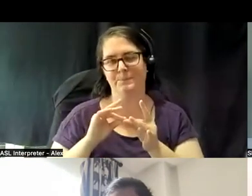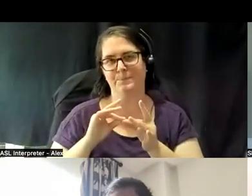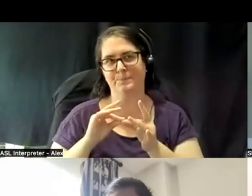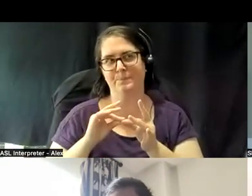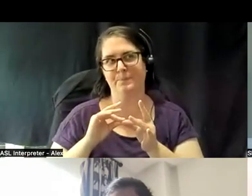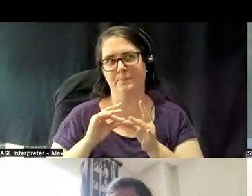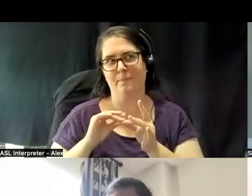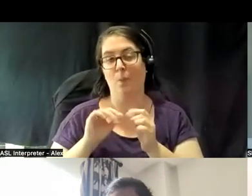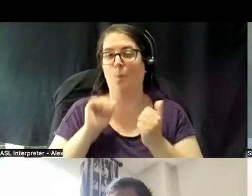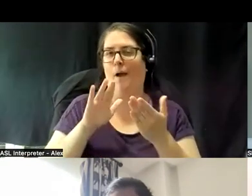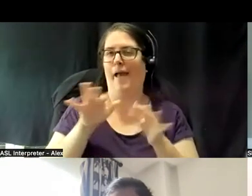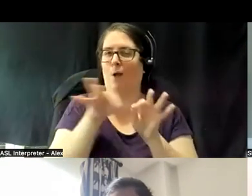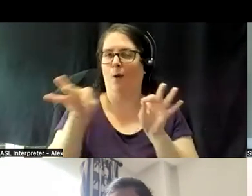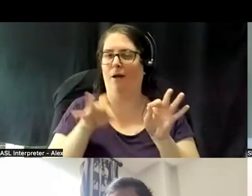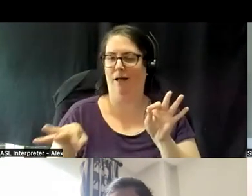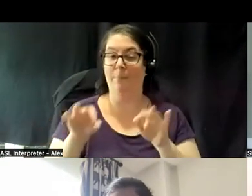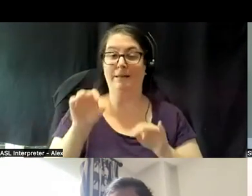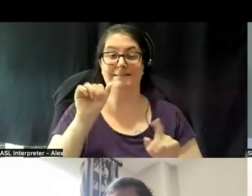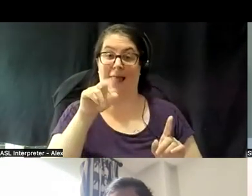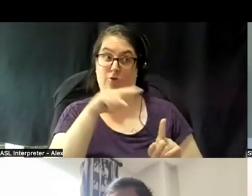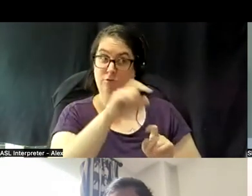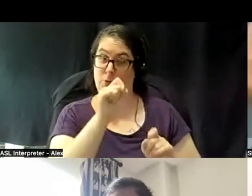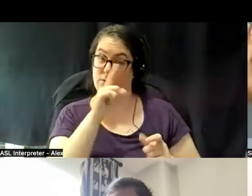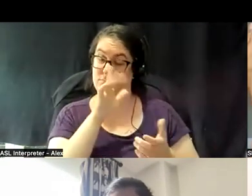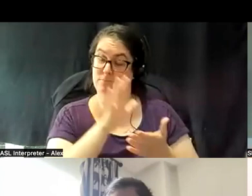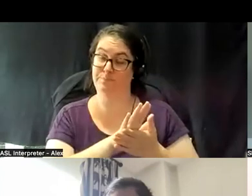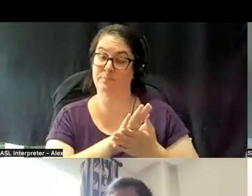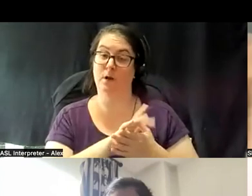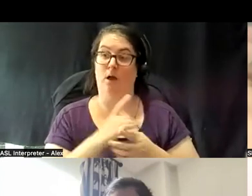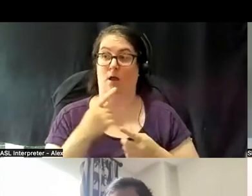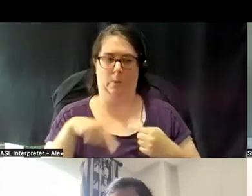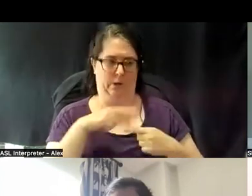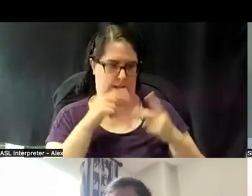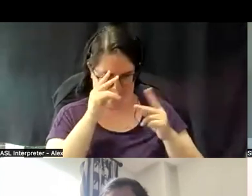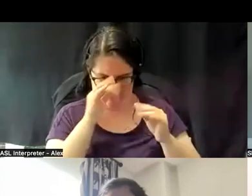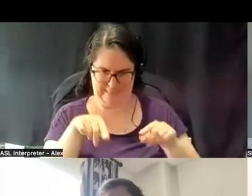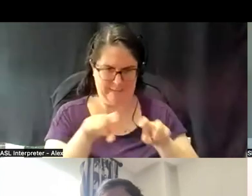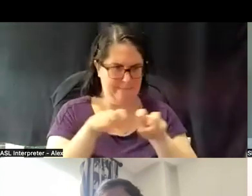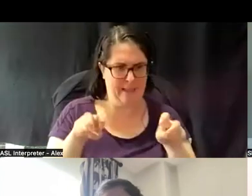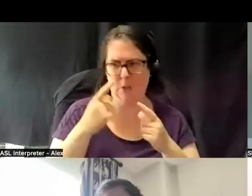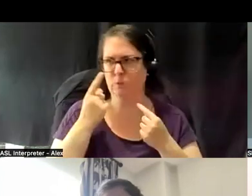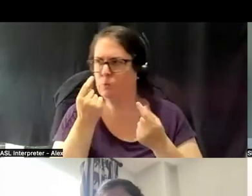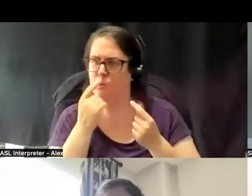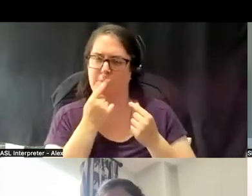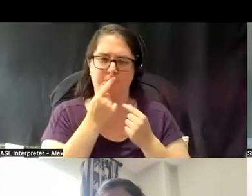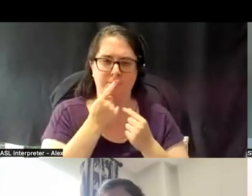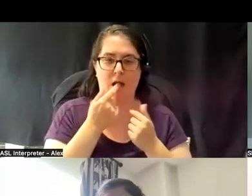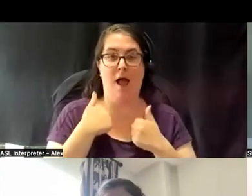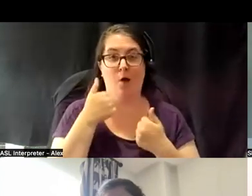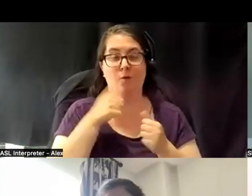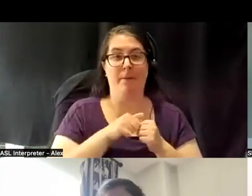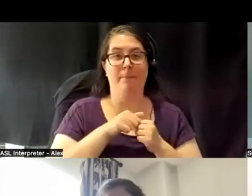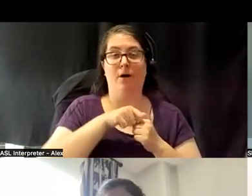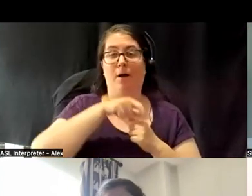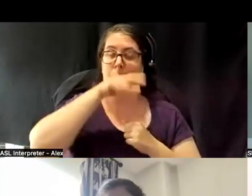you did it, Jennifer, because Andrea can attest to this. As we were coming together, thinking about this panel, I remember just blurting out